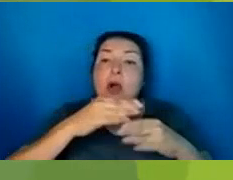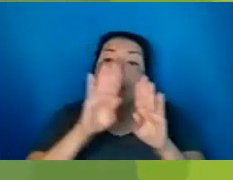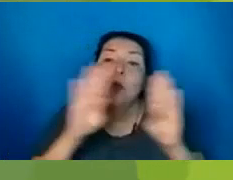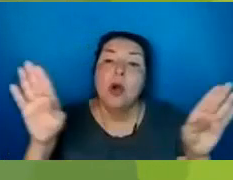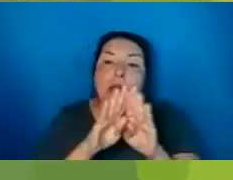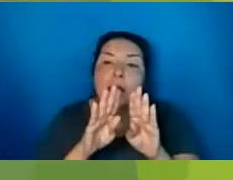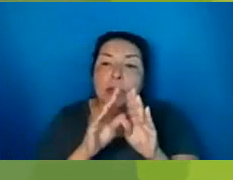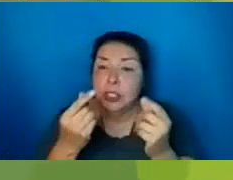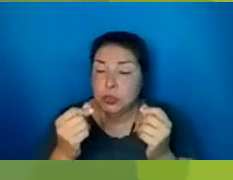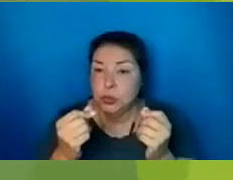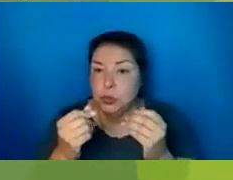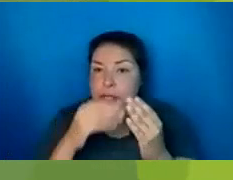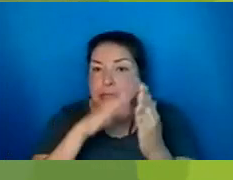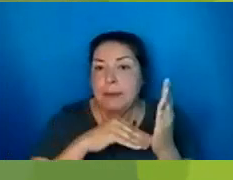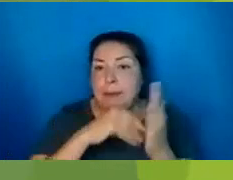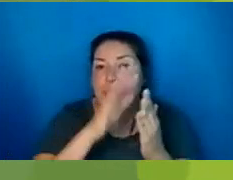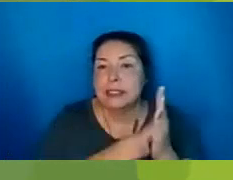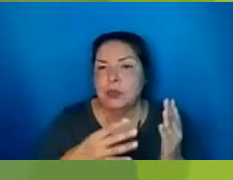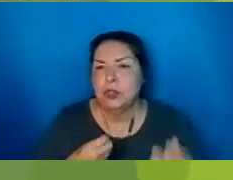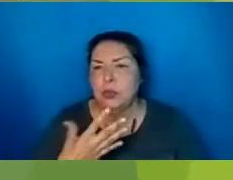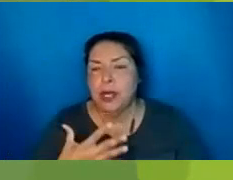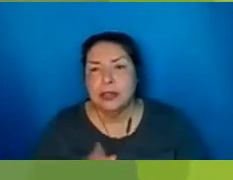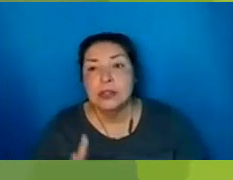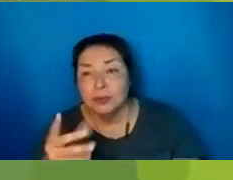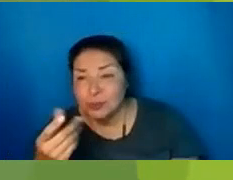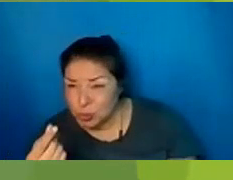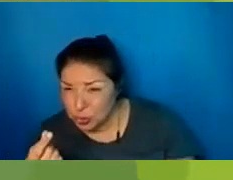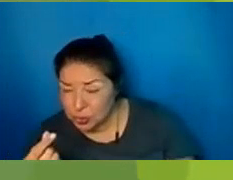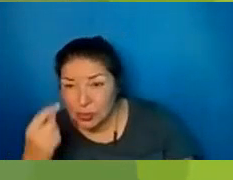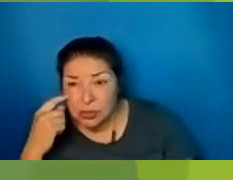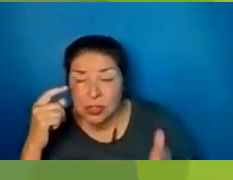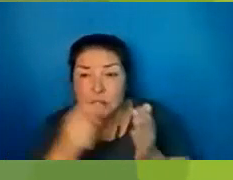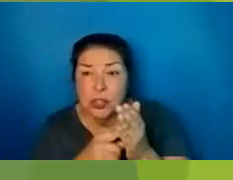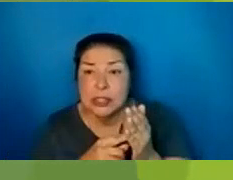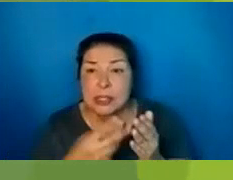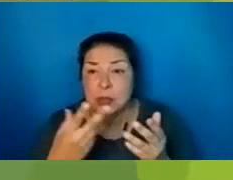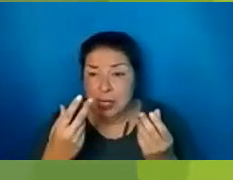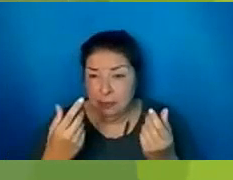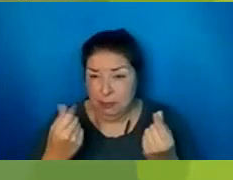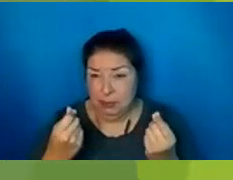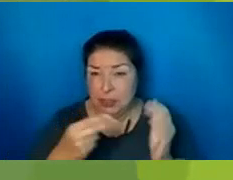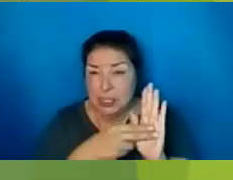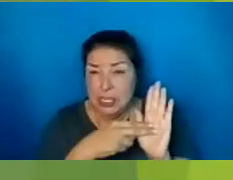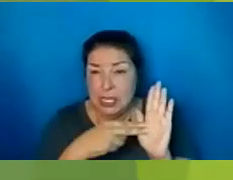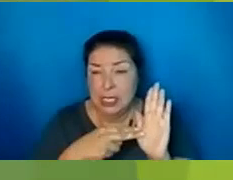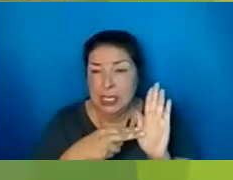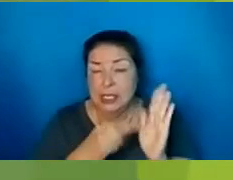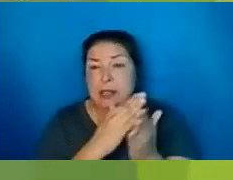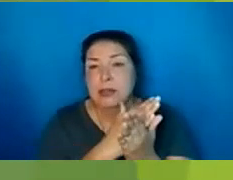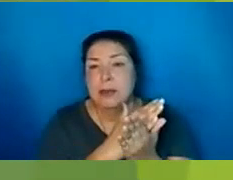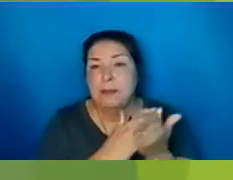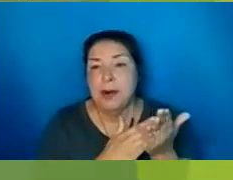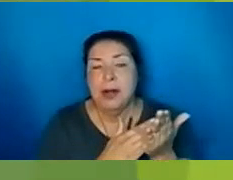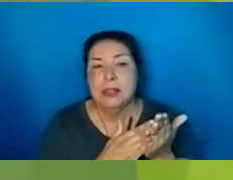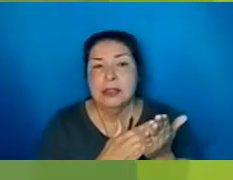whitewash. And you'll notice that I have highlighted the parts of the